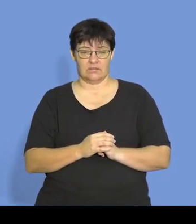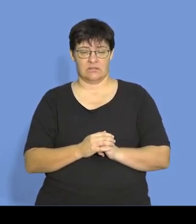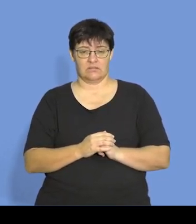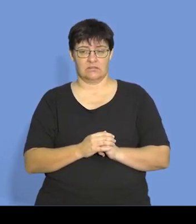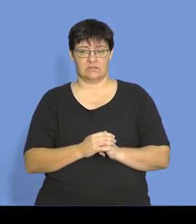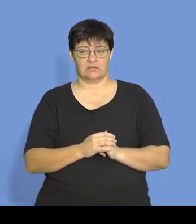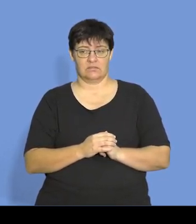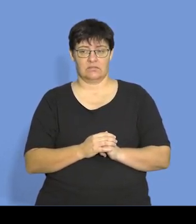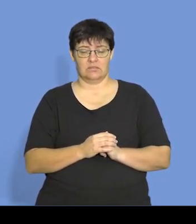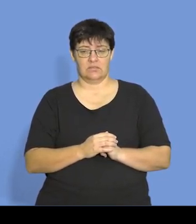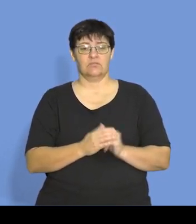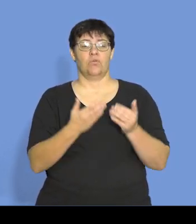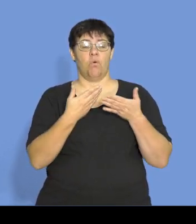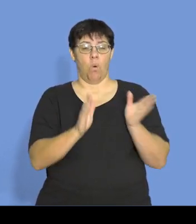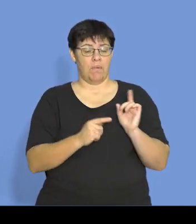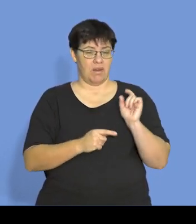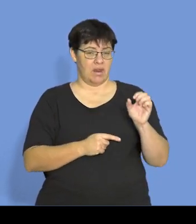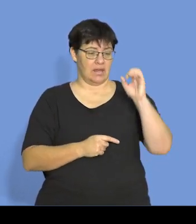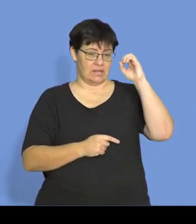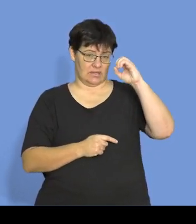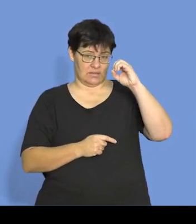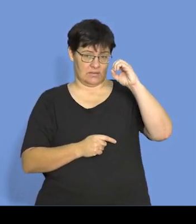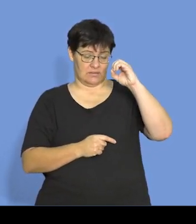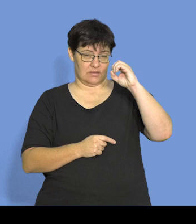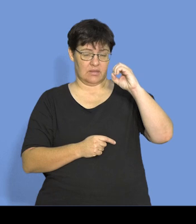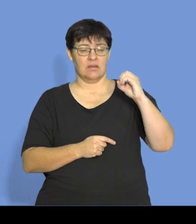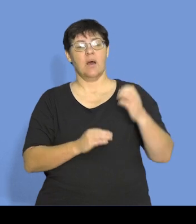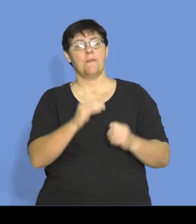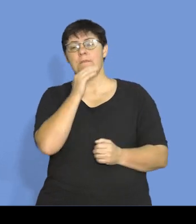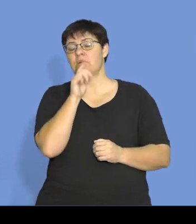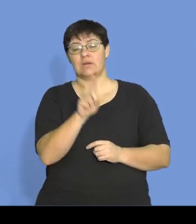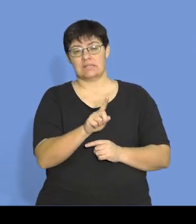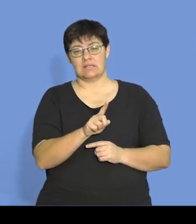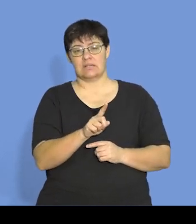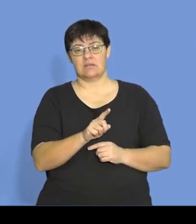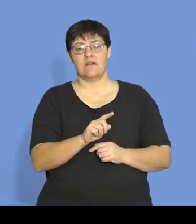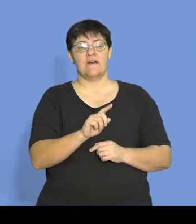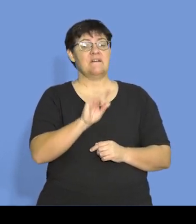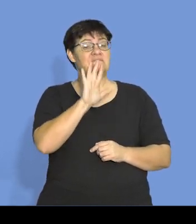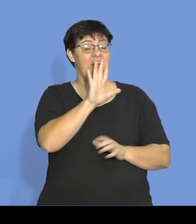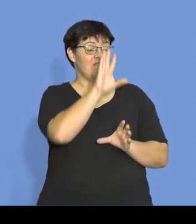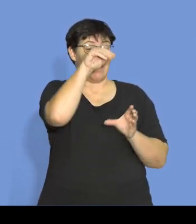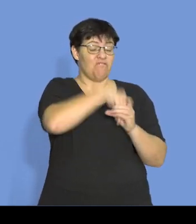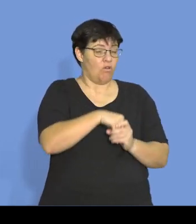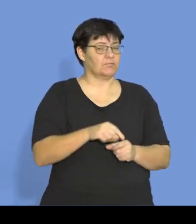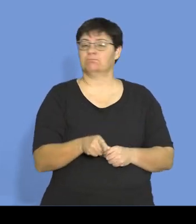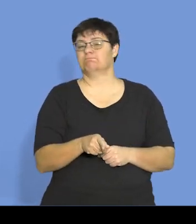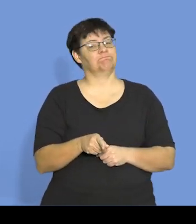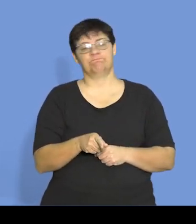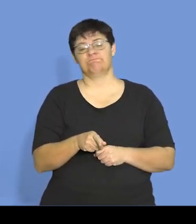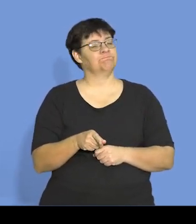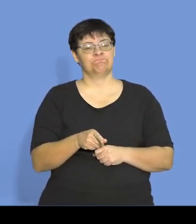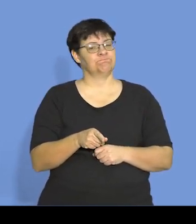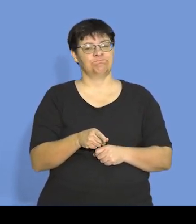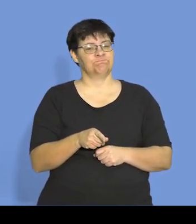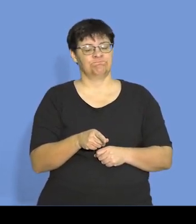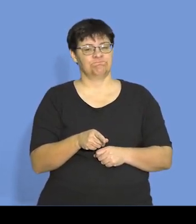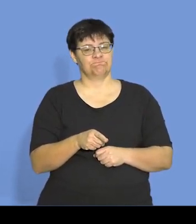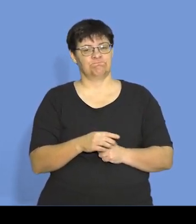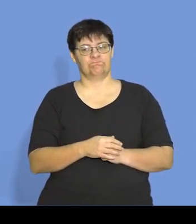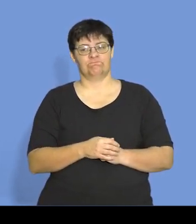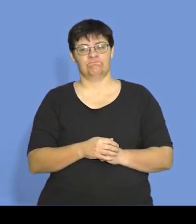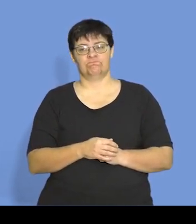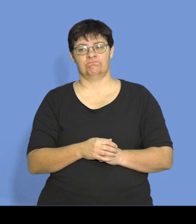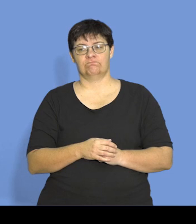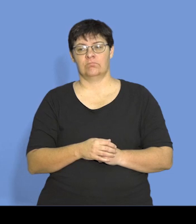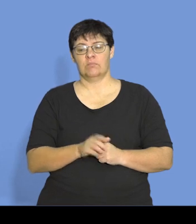firstly, I will have an open circle. Open circle really means that 5 is not part of the solution,